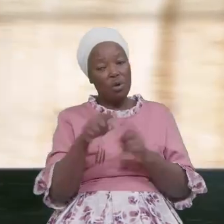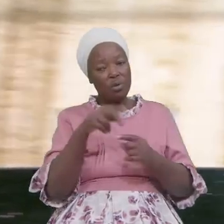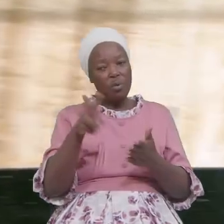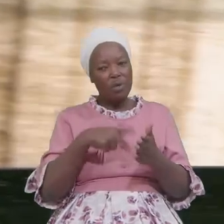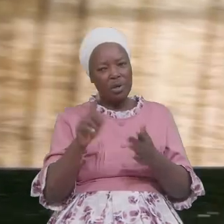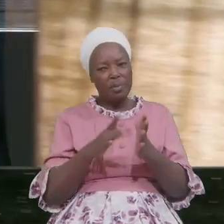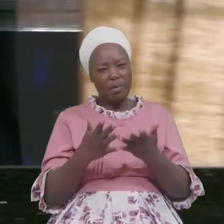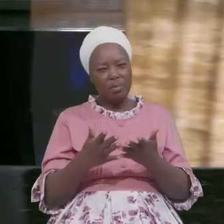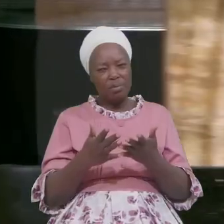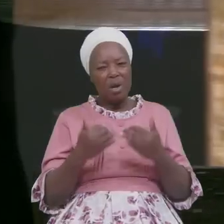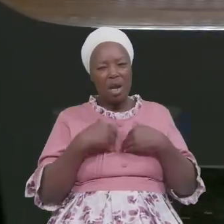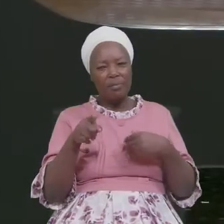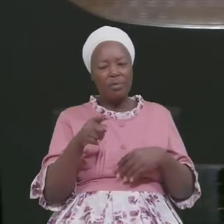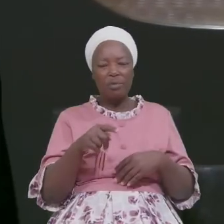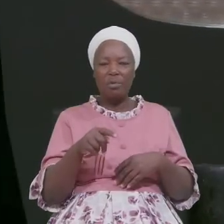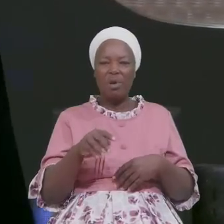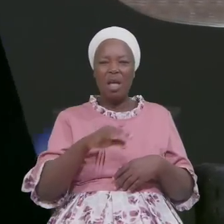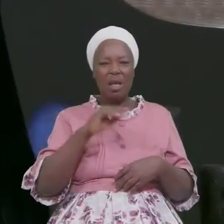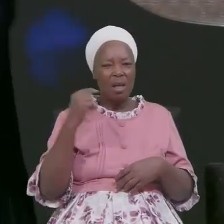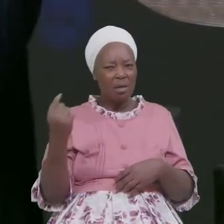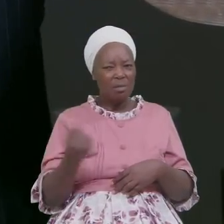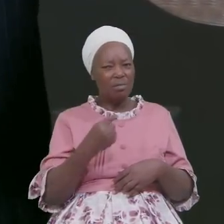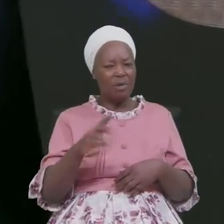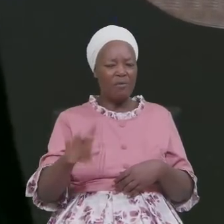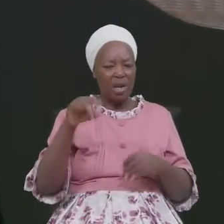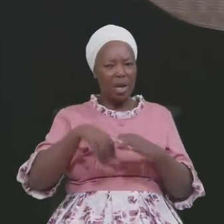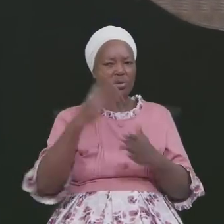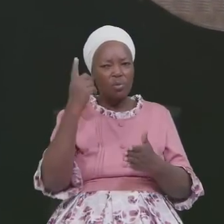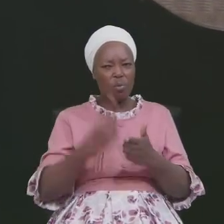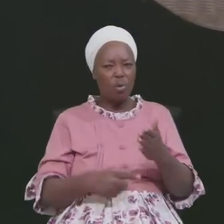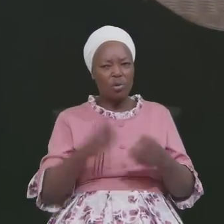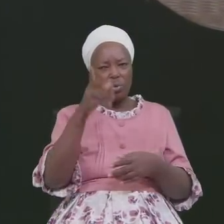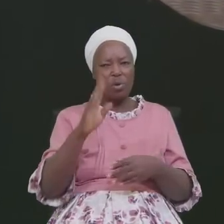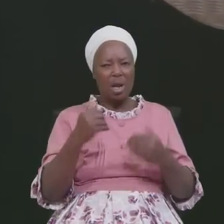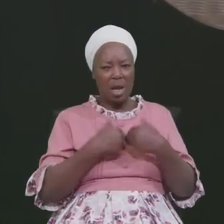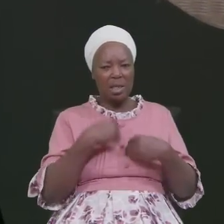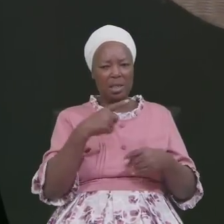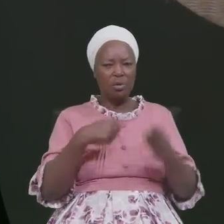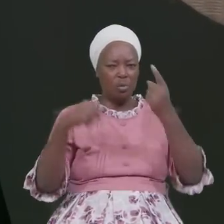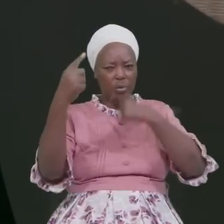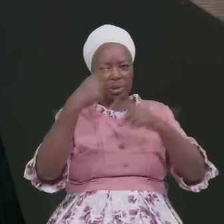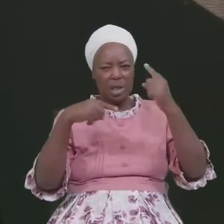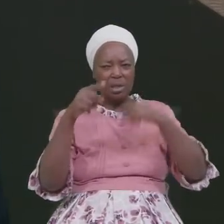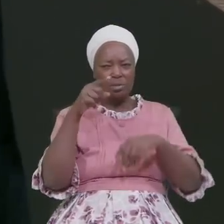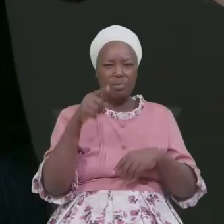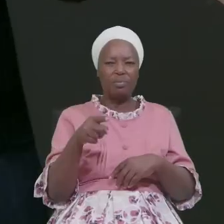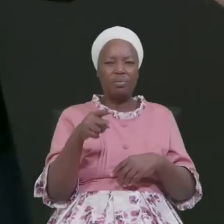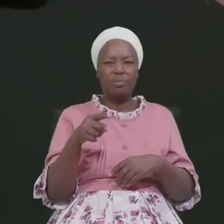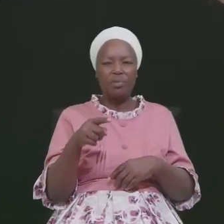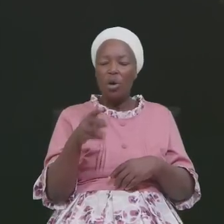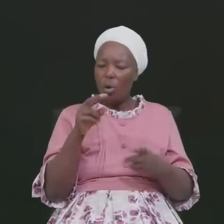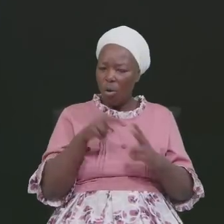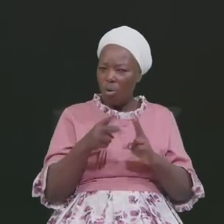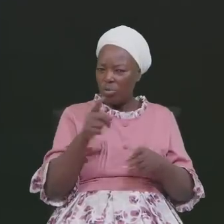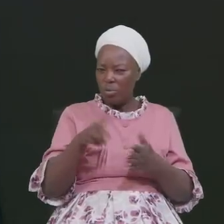ever discover what God has said concerning you? Or you read the